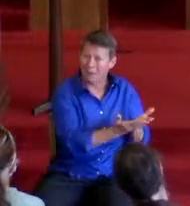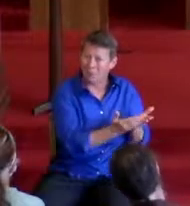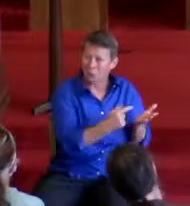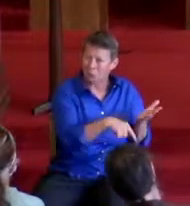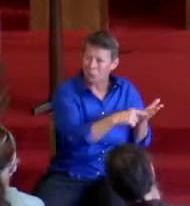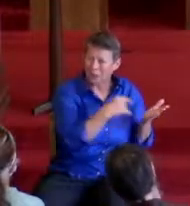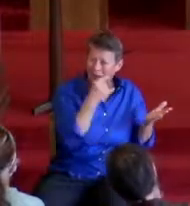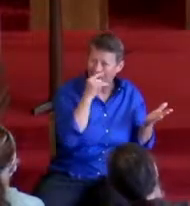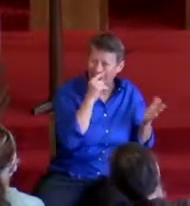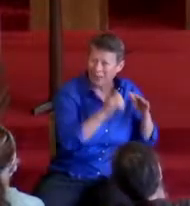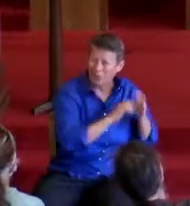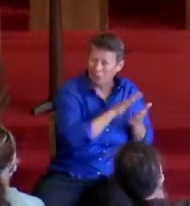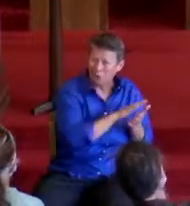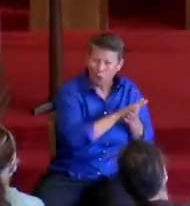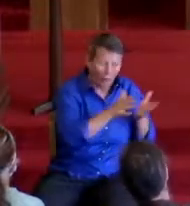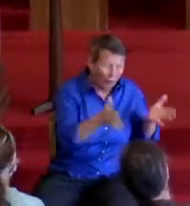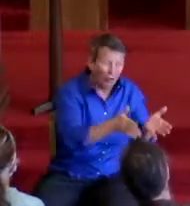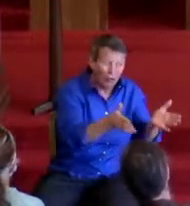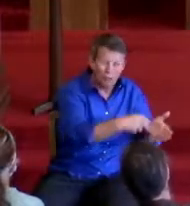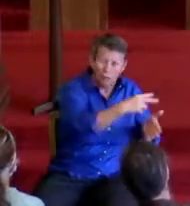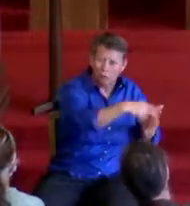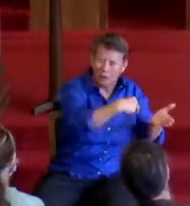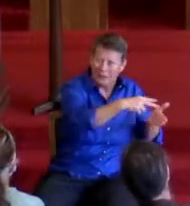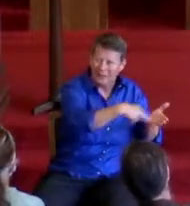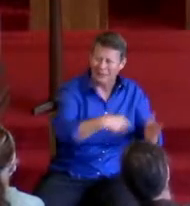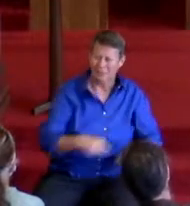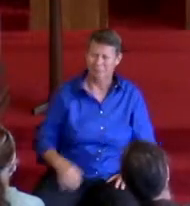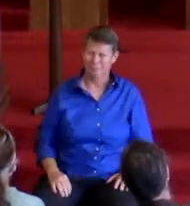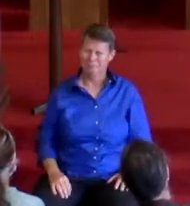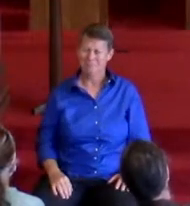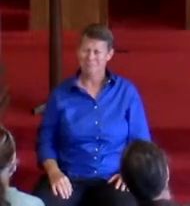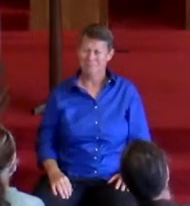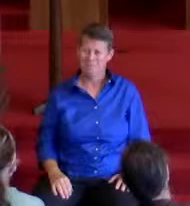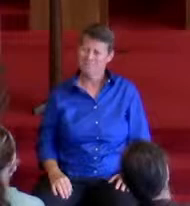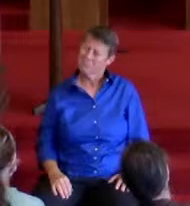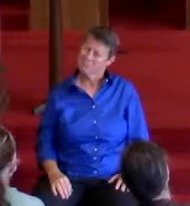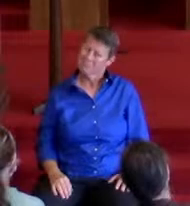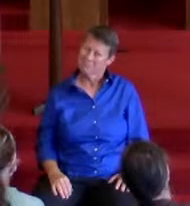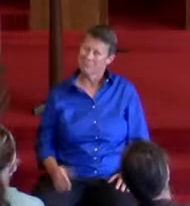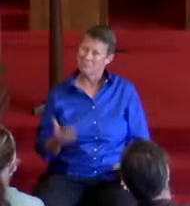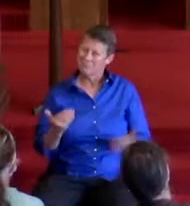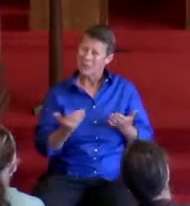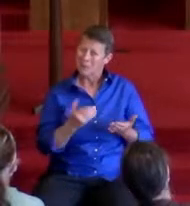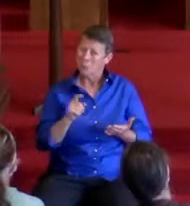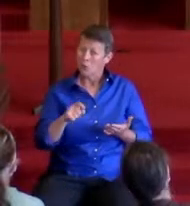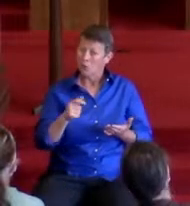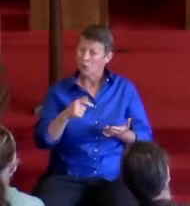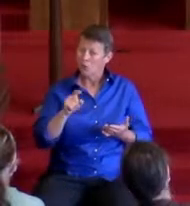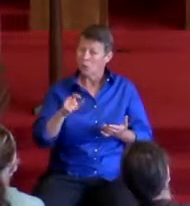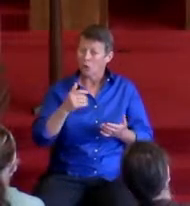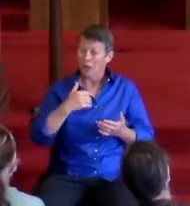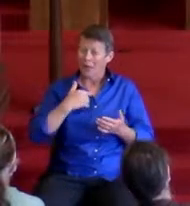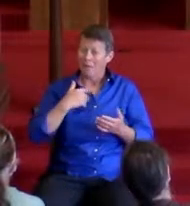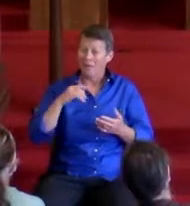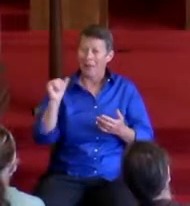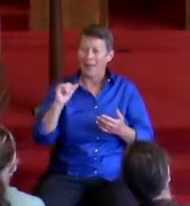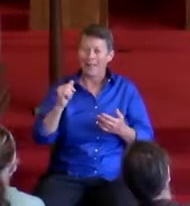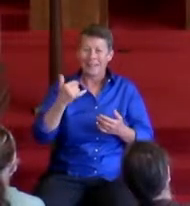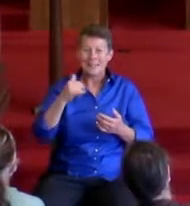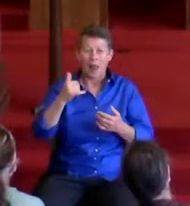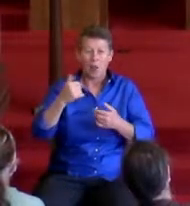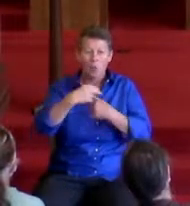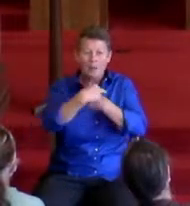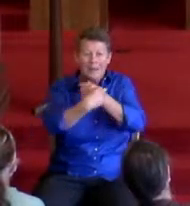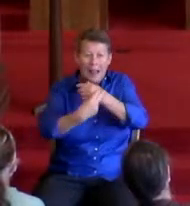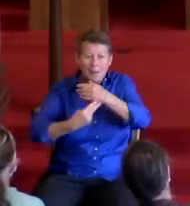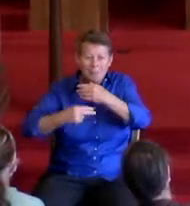and encourage them to read it. And perhaps it should come with caution tape around it. The Bible